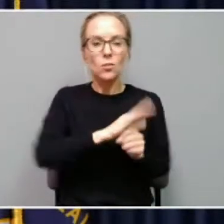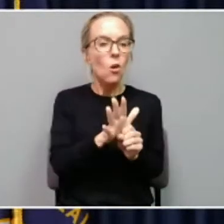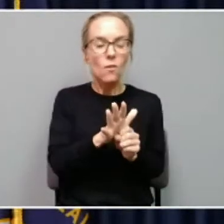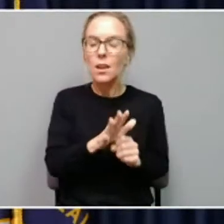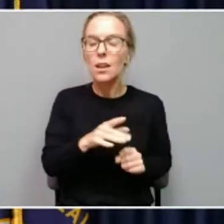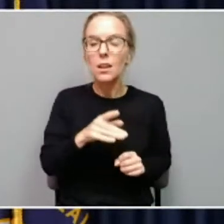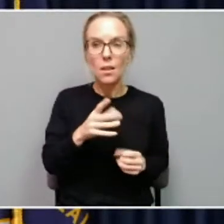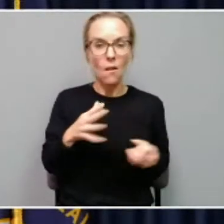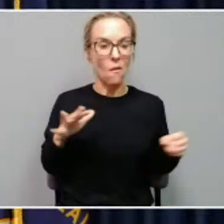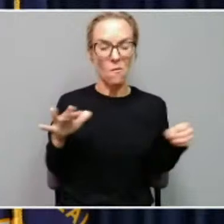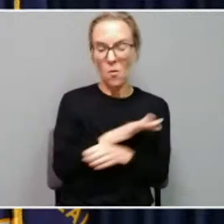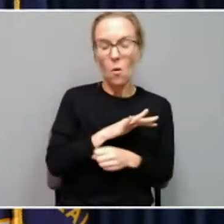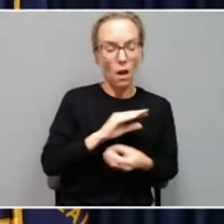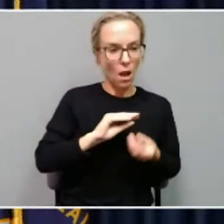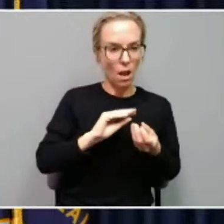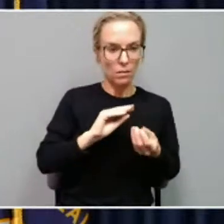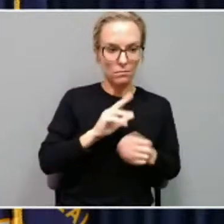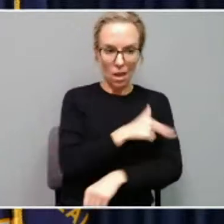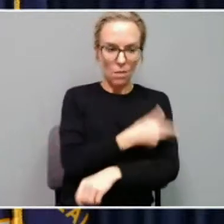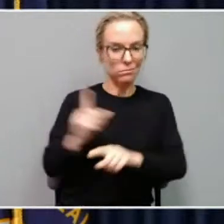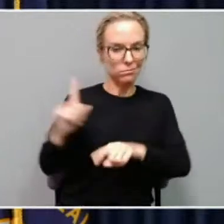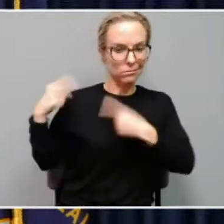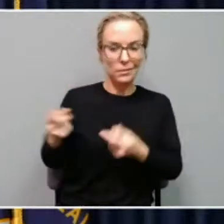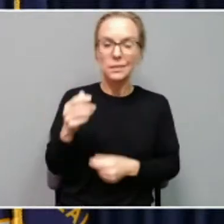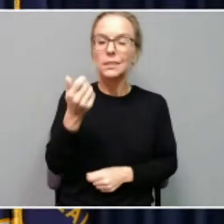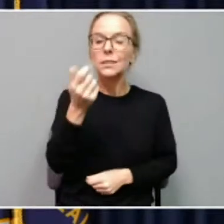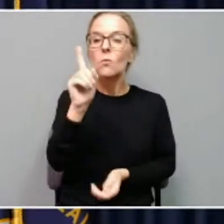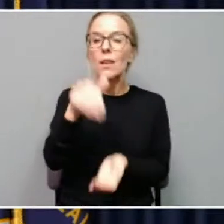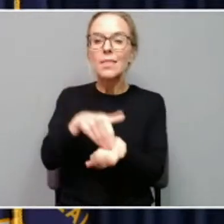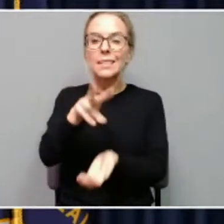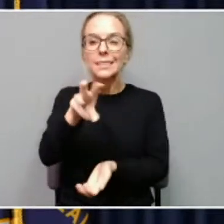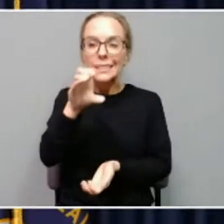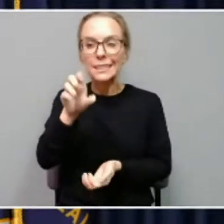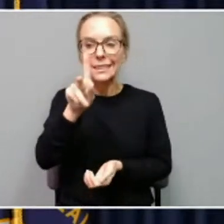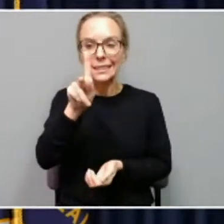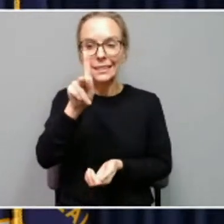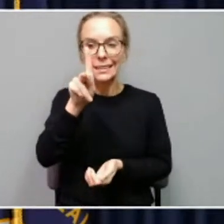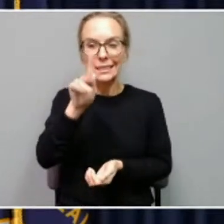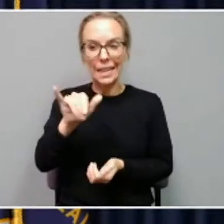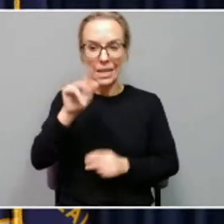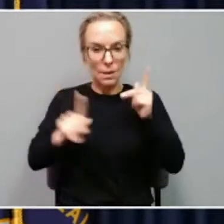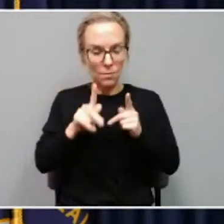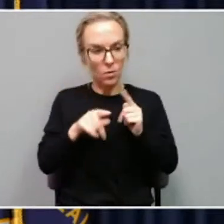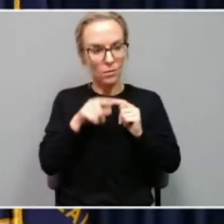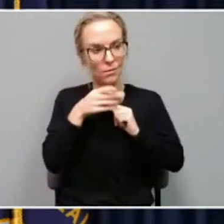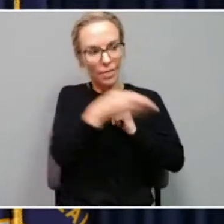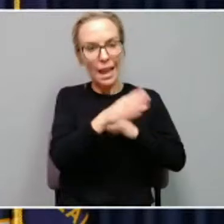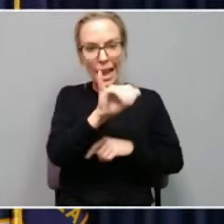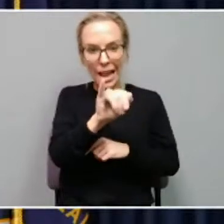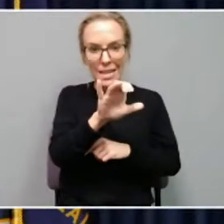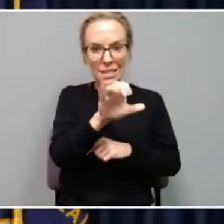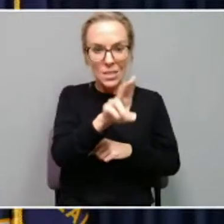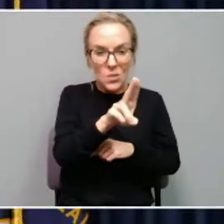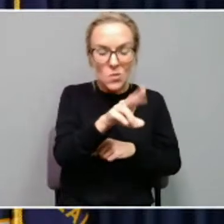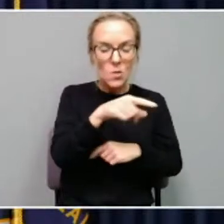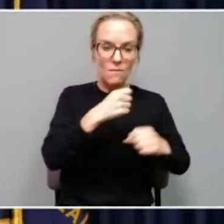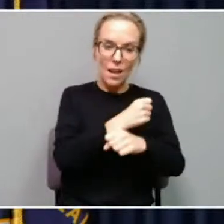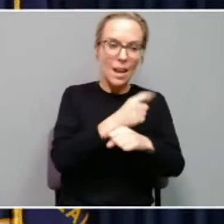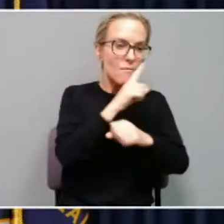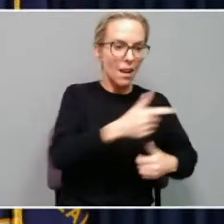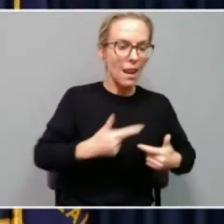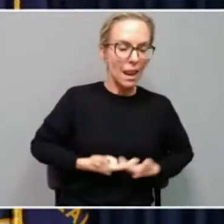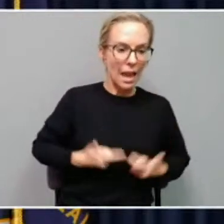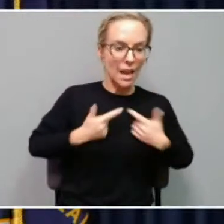been. 615 Kentuckians, a record in the ICU fighting for their lives, and a record 361